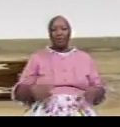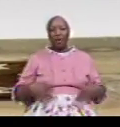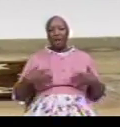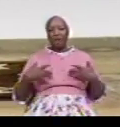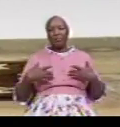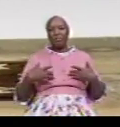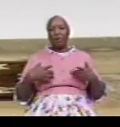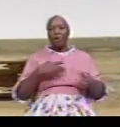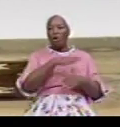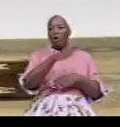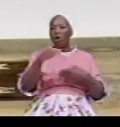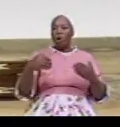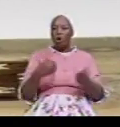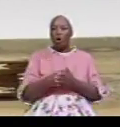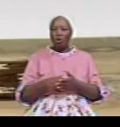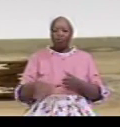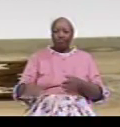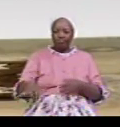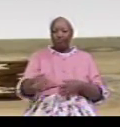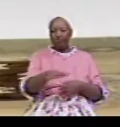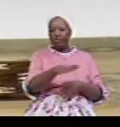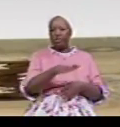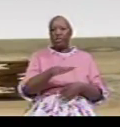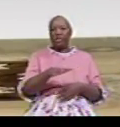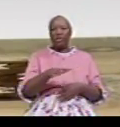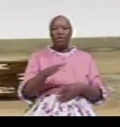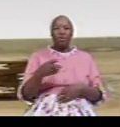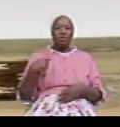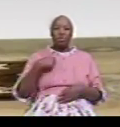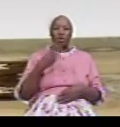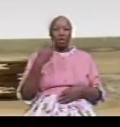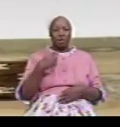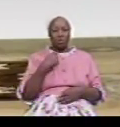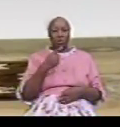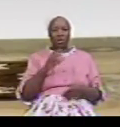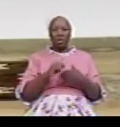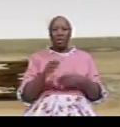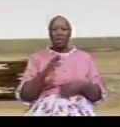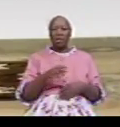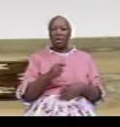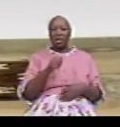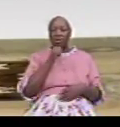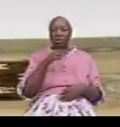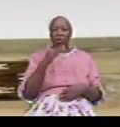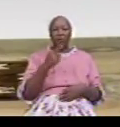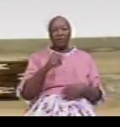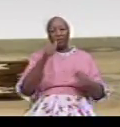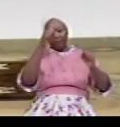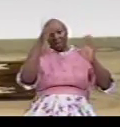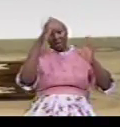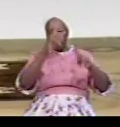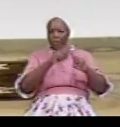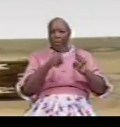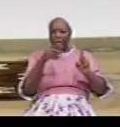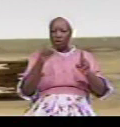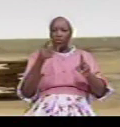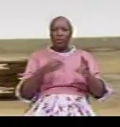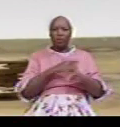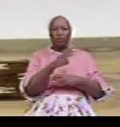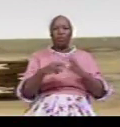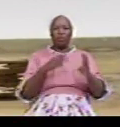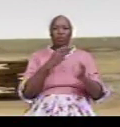all these were told, they are not of the Father, but of the world. And